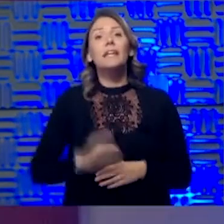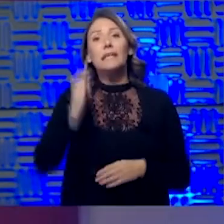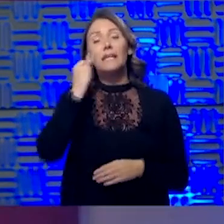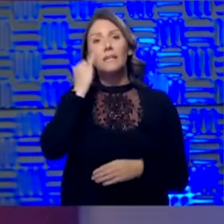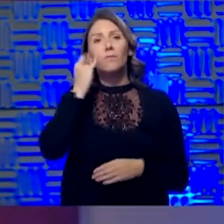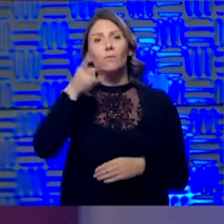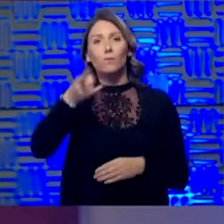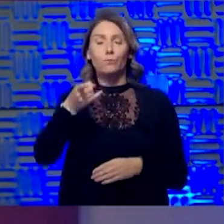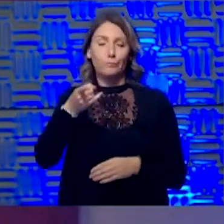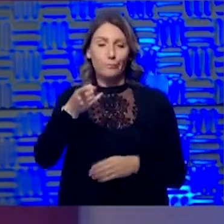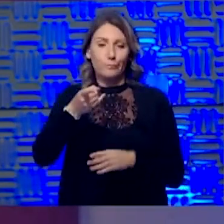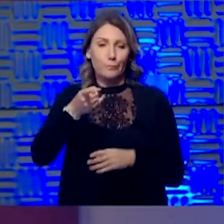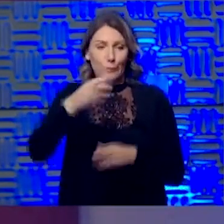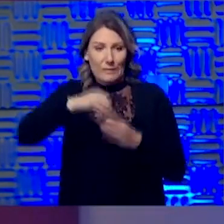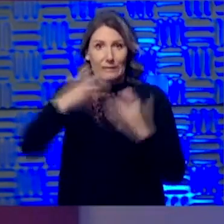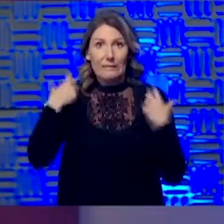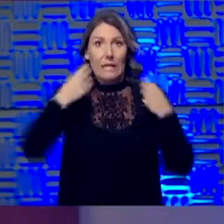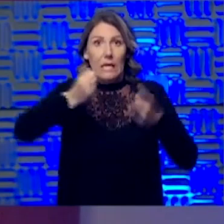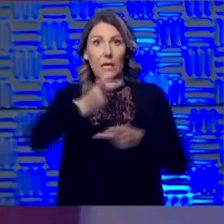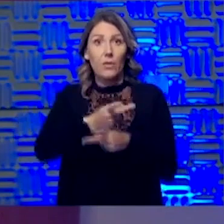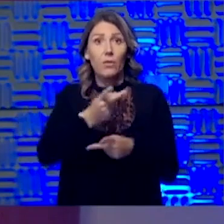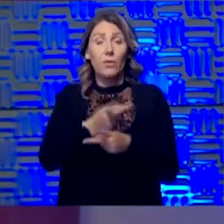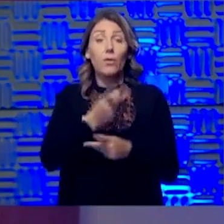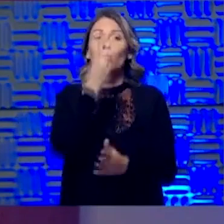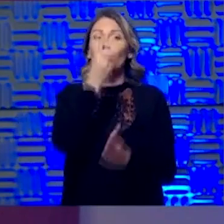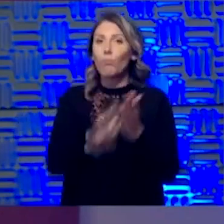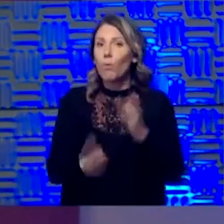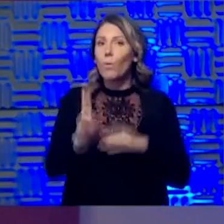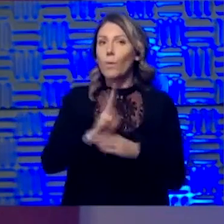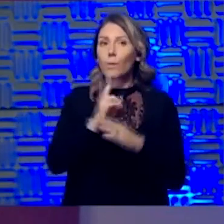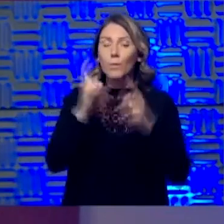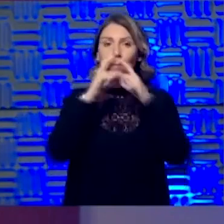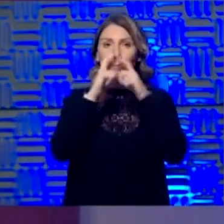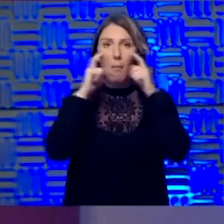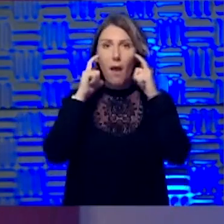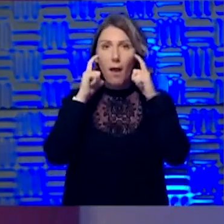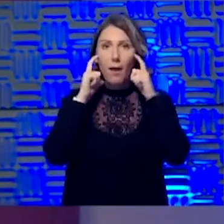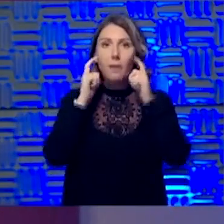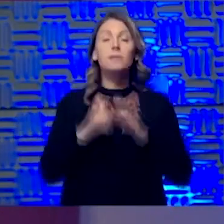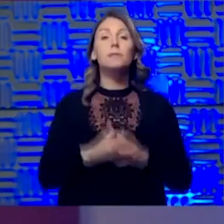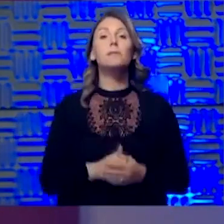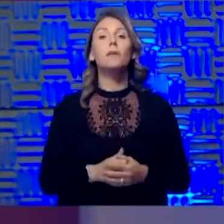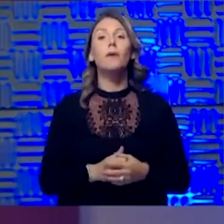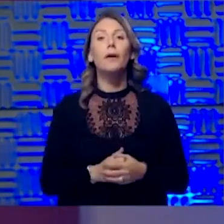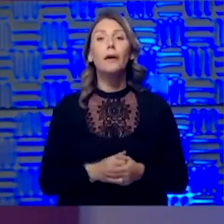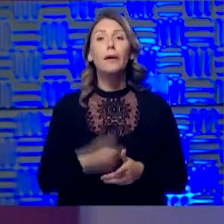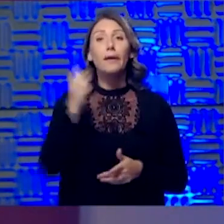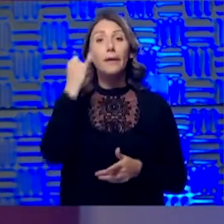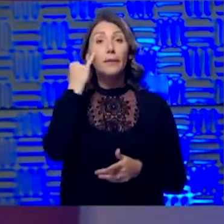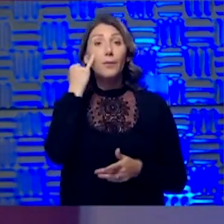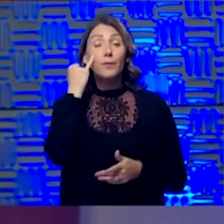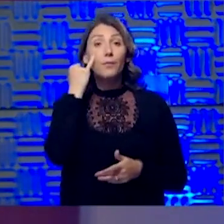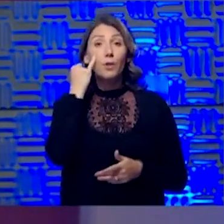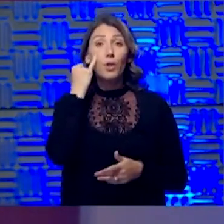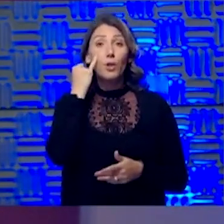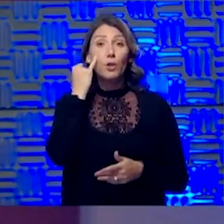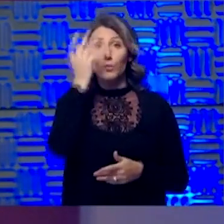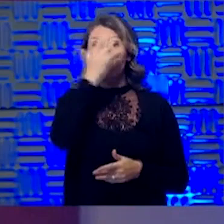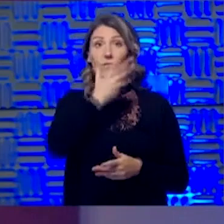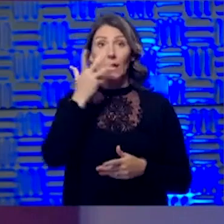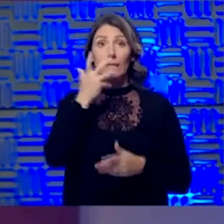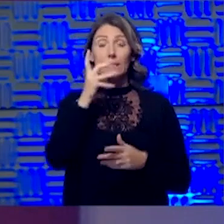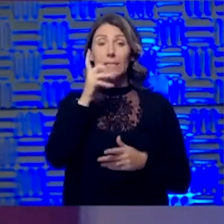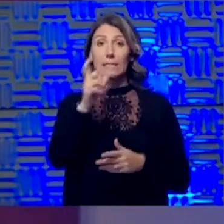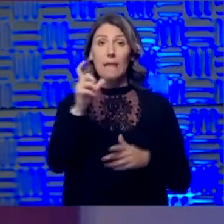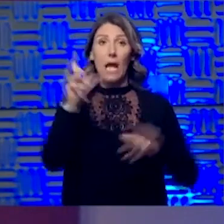the healthcare setting, you're gonna both have masks on. I think if you're not having your face turned to one another,